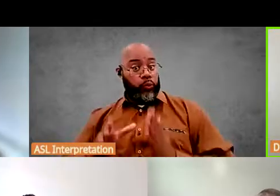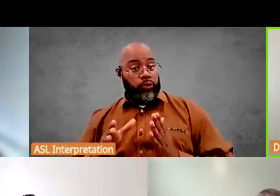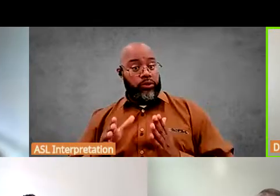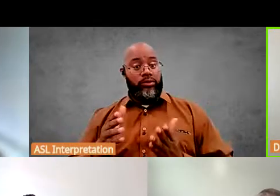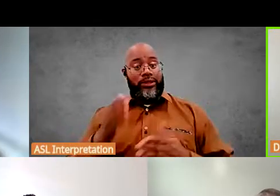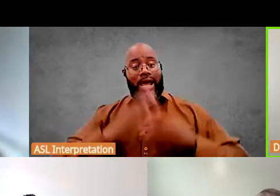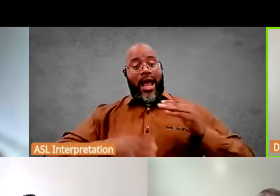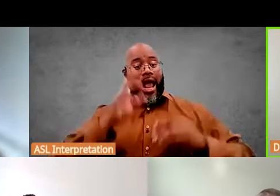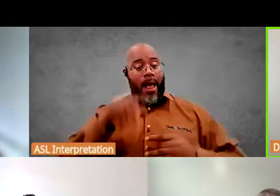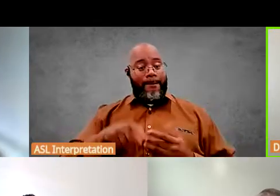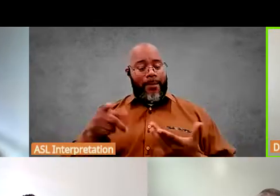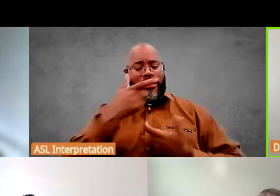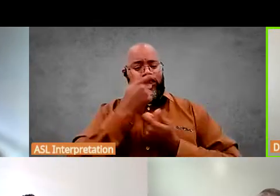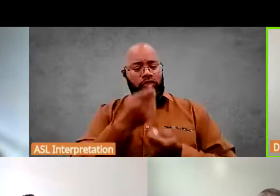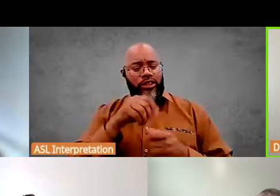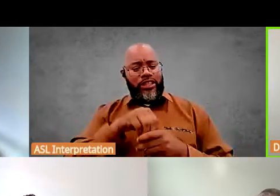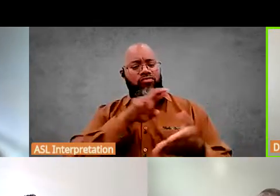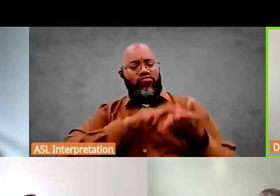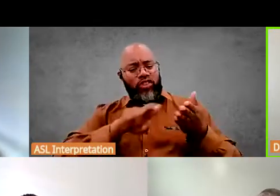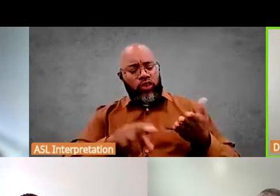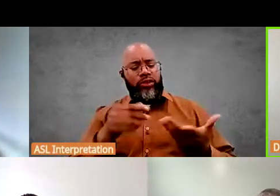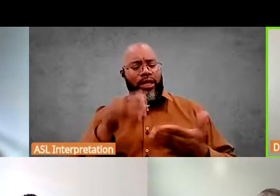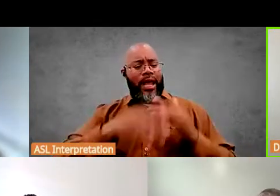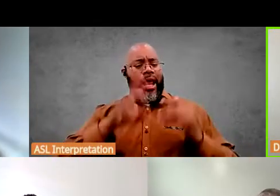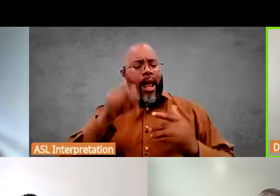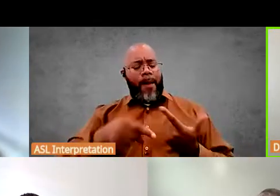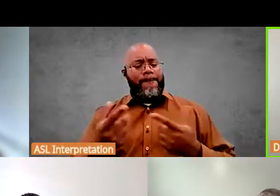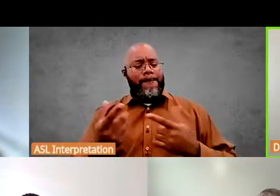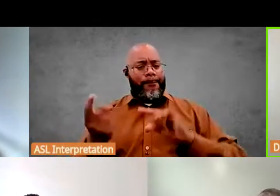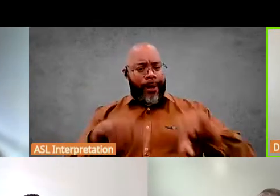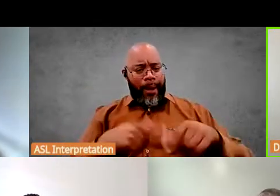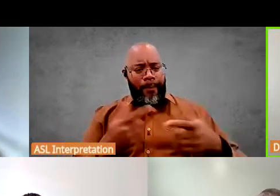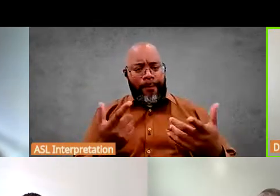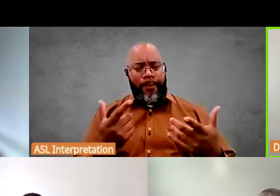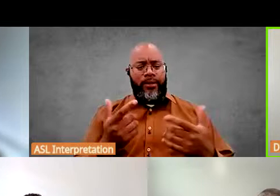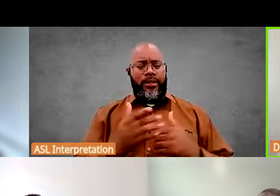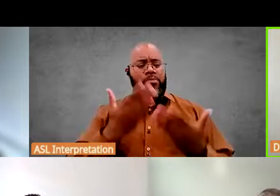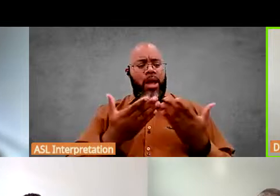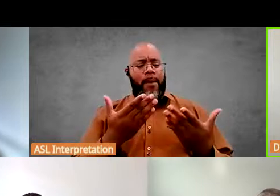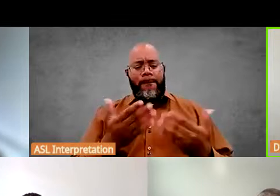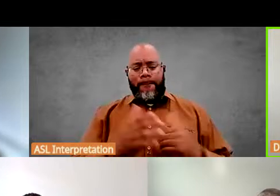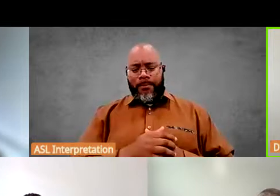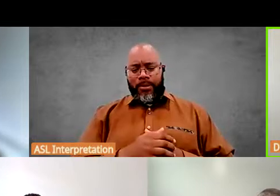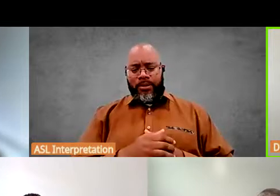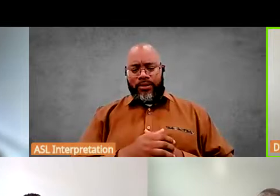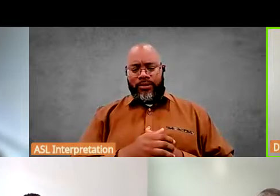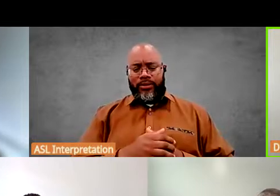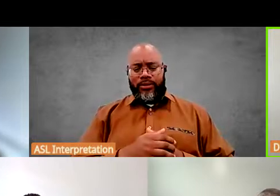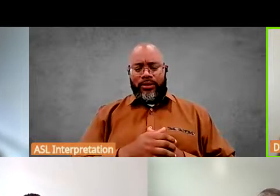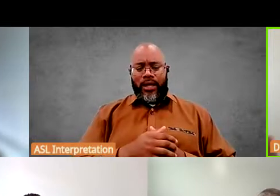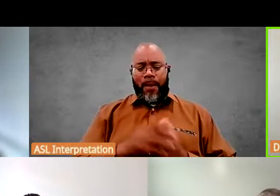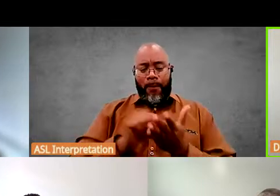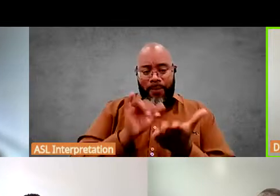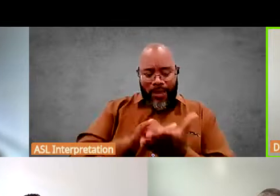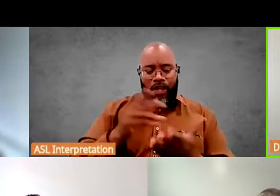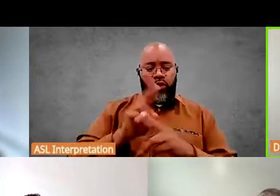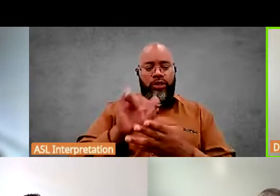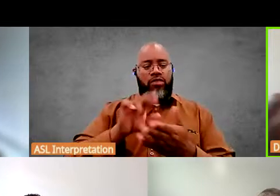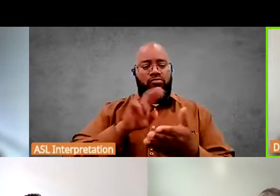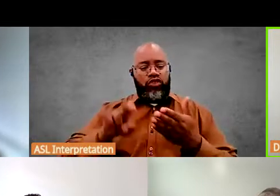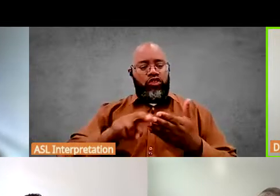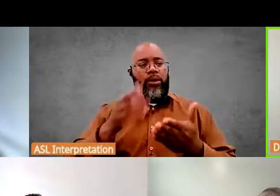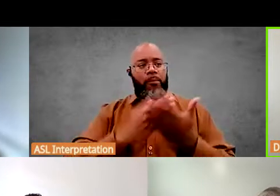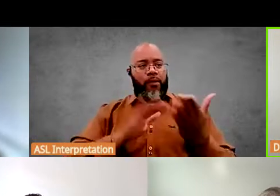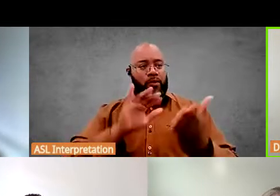up, they were interested in research. So they will end up coming, I'll publish with them, then they will use the research and, as part of the whole